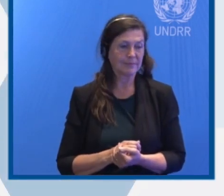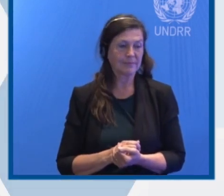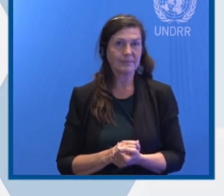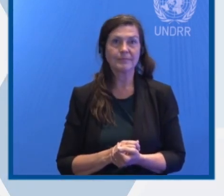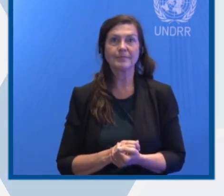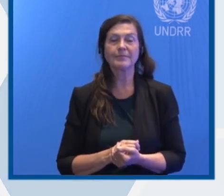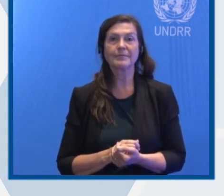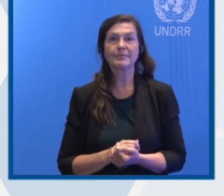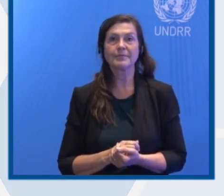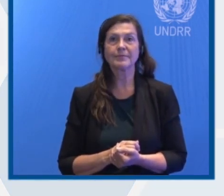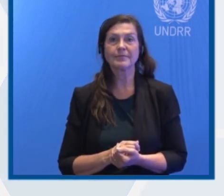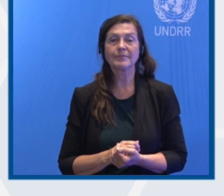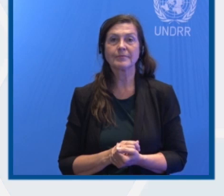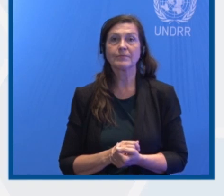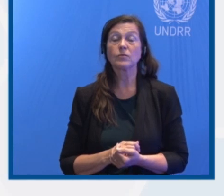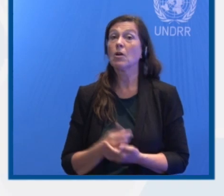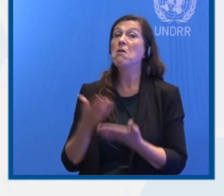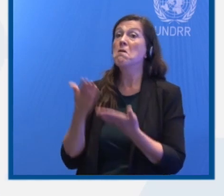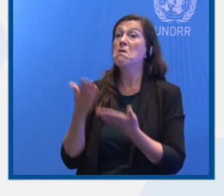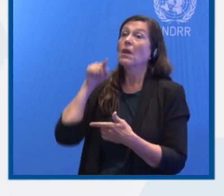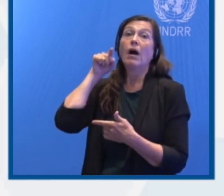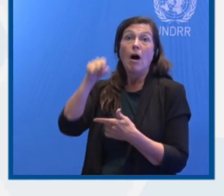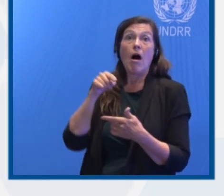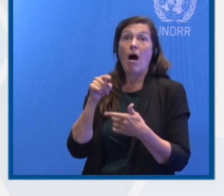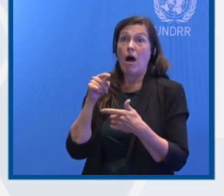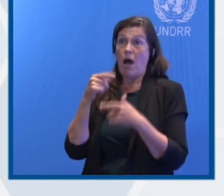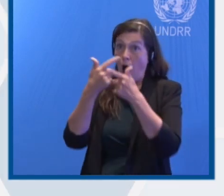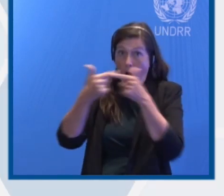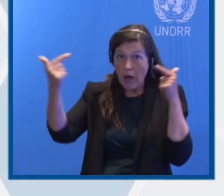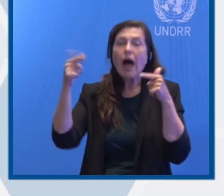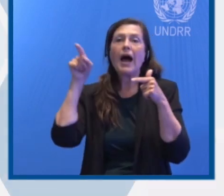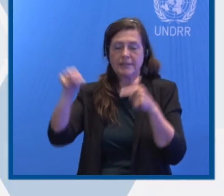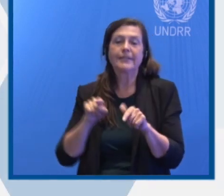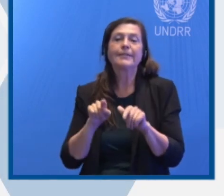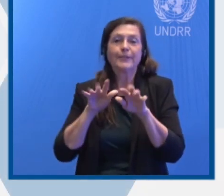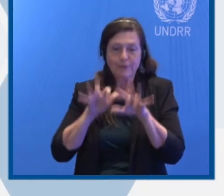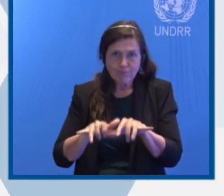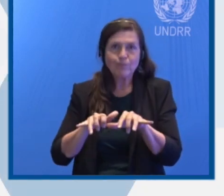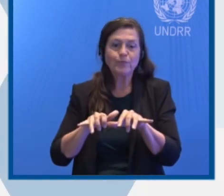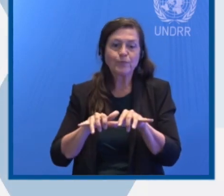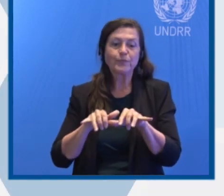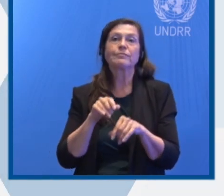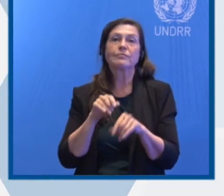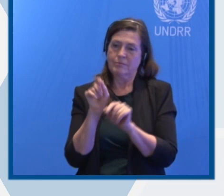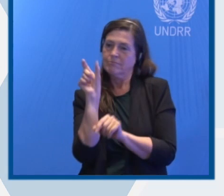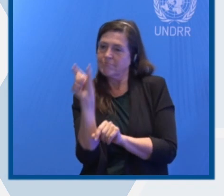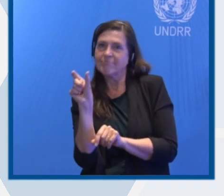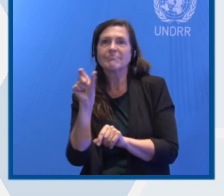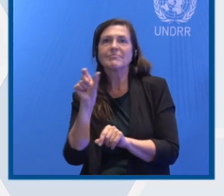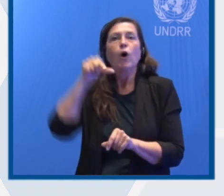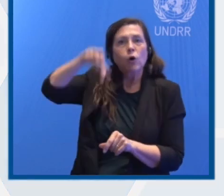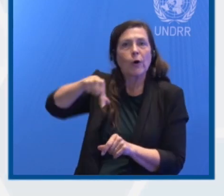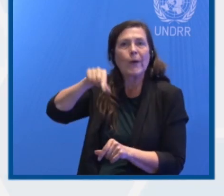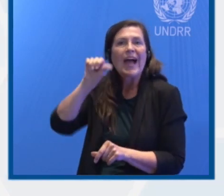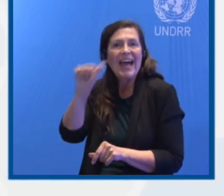For those following us online in Hopin, please access the tab Polls and Q&A on the right-hand side of